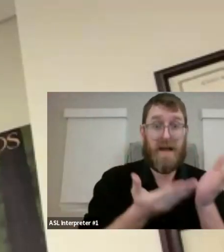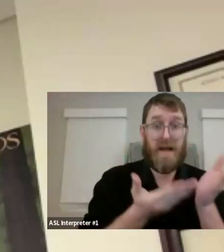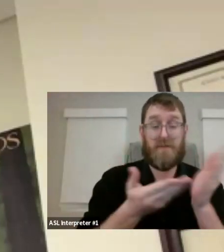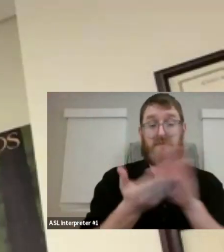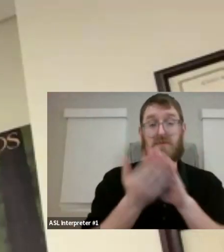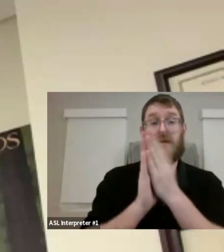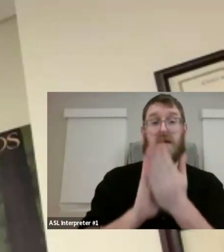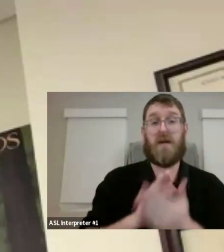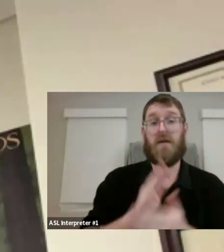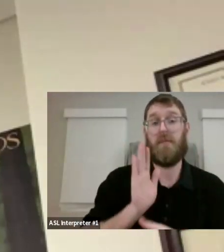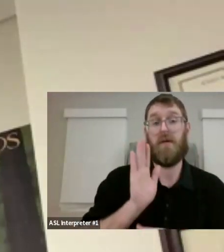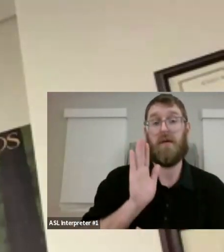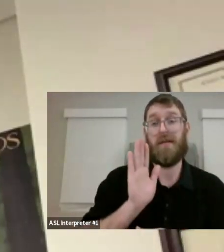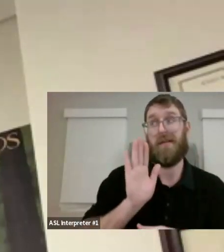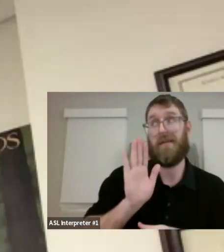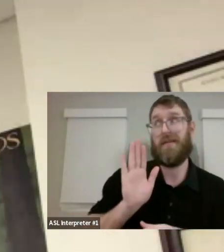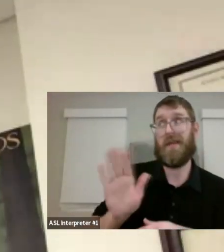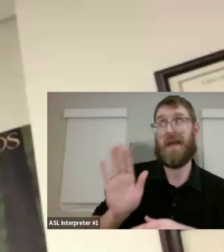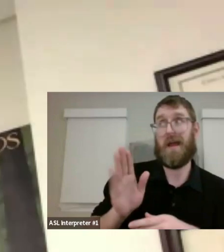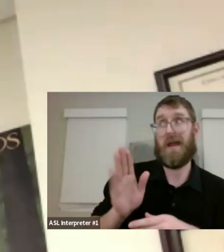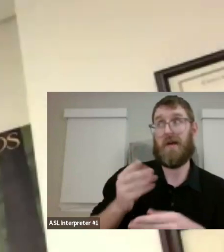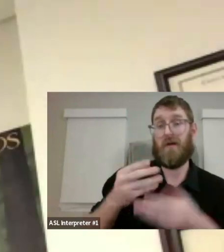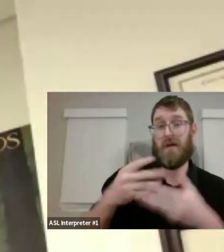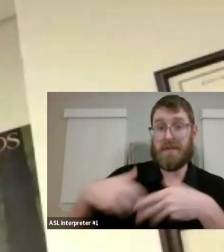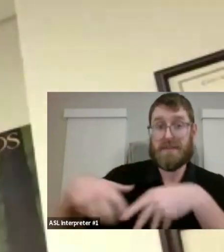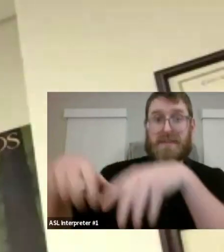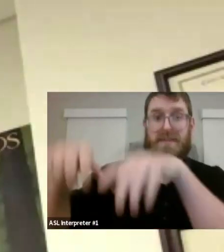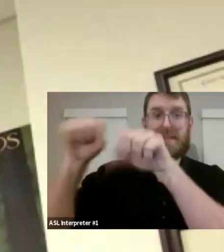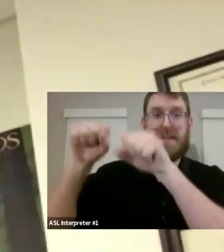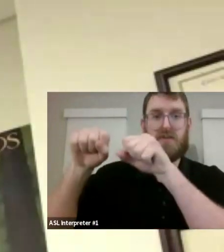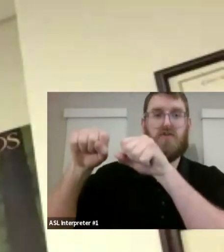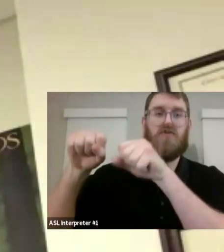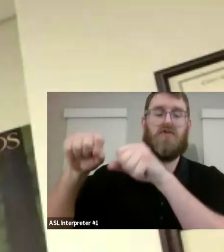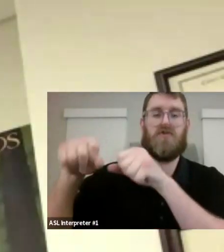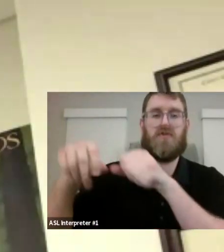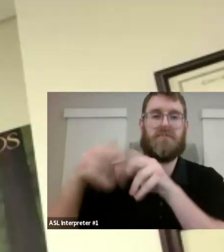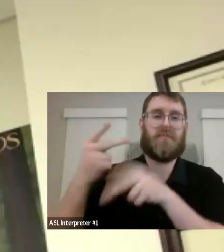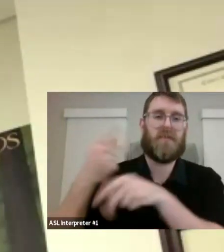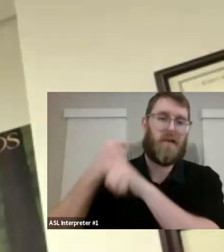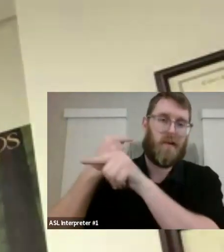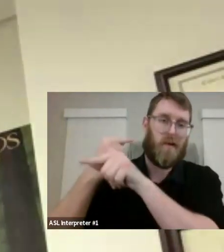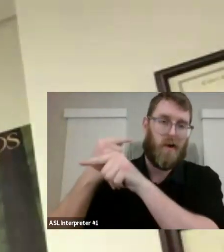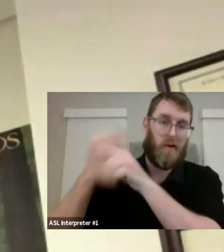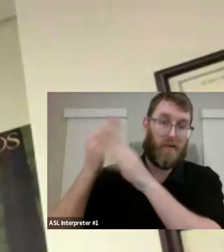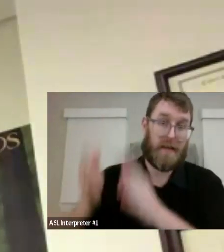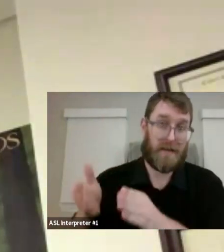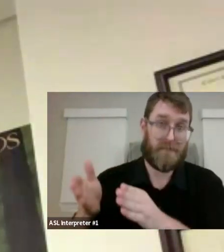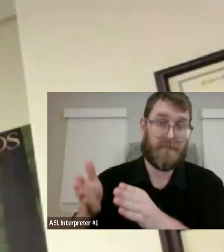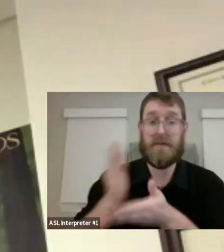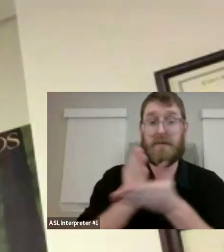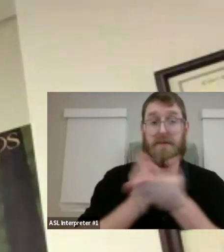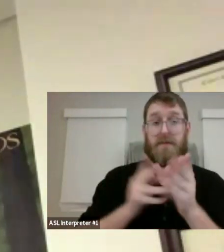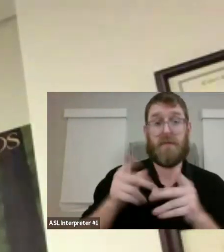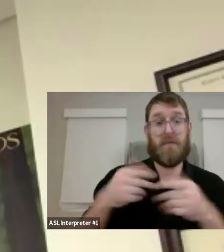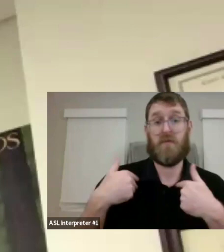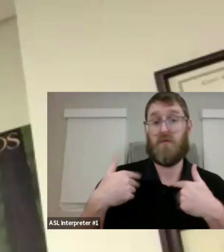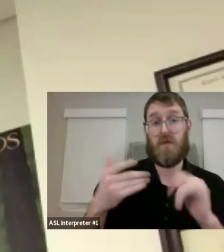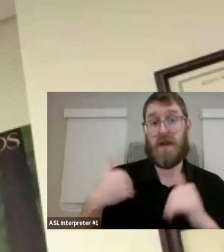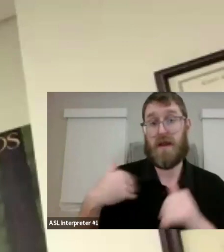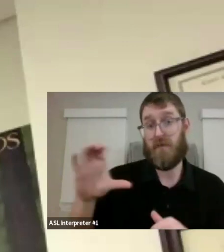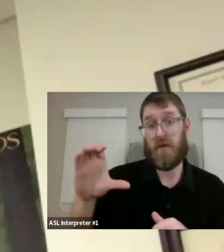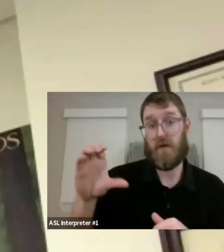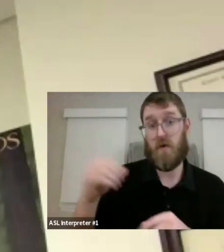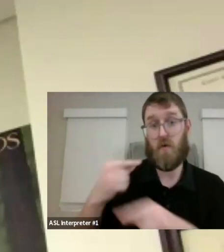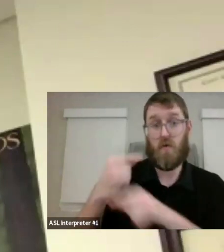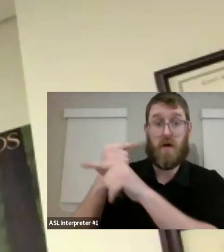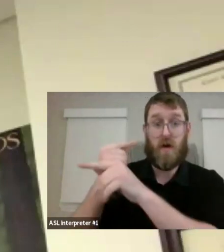guardian. So what some people do, and I'm serious about this, some people don't want to have a co-guardian because they don't like that.